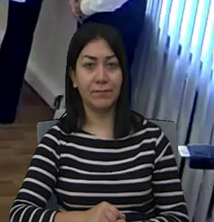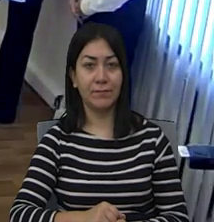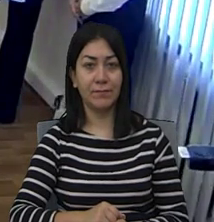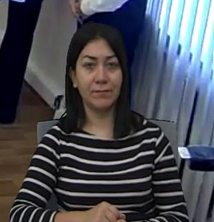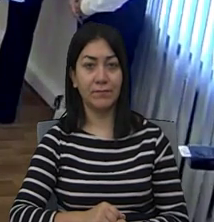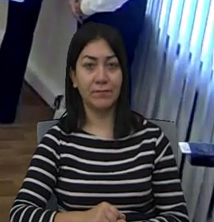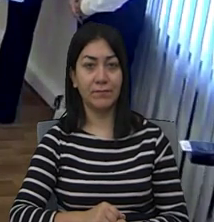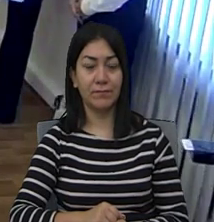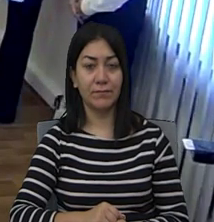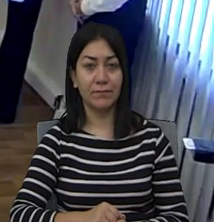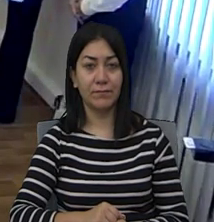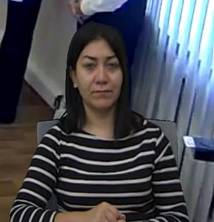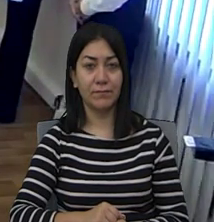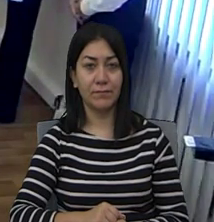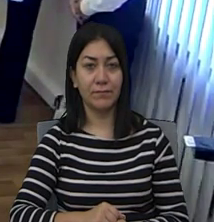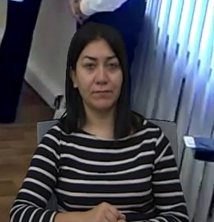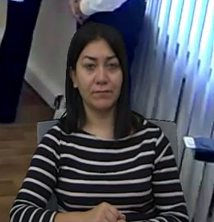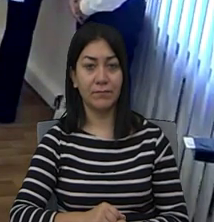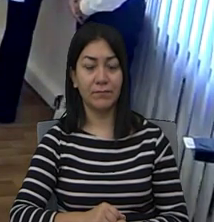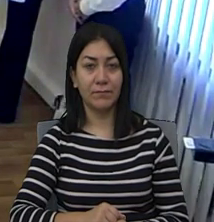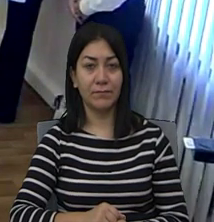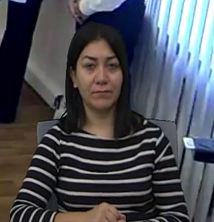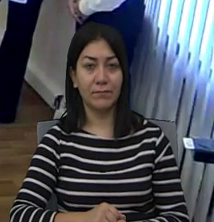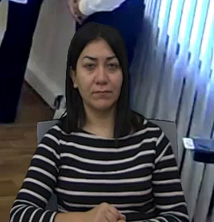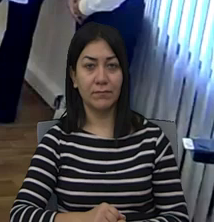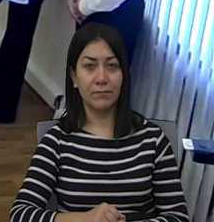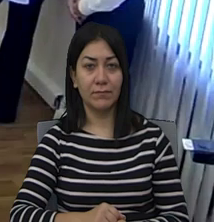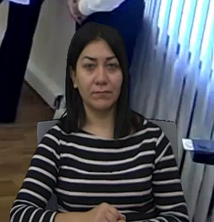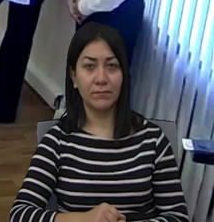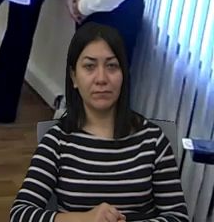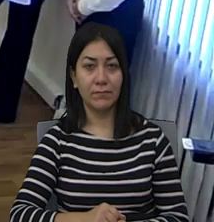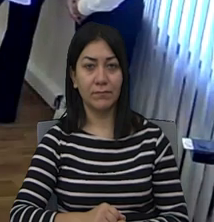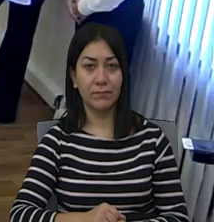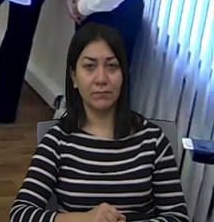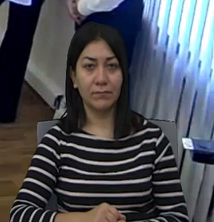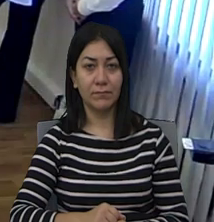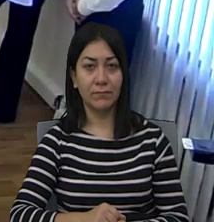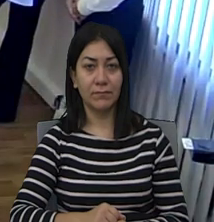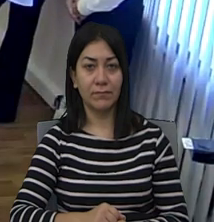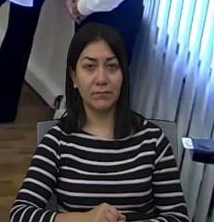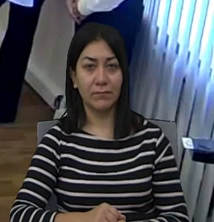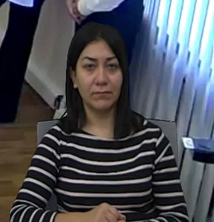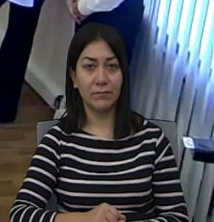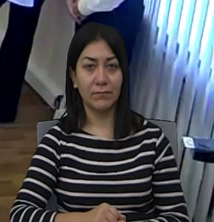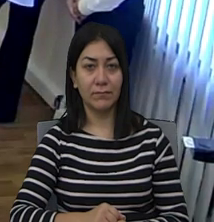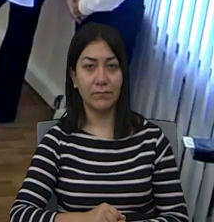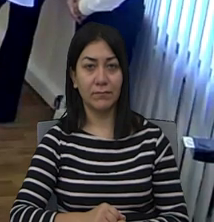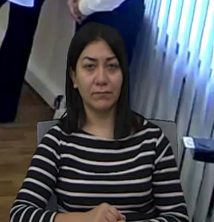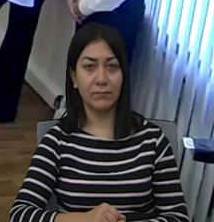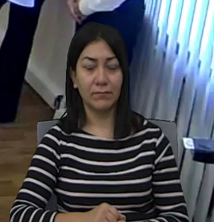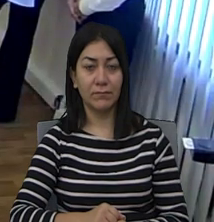and awareness, not only within the CEC, but also among key state institutions on best cyber